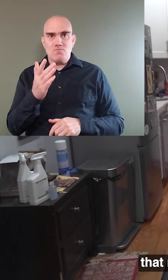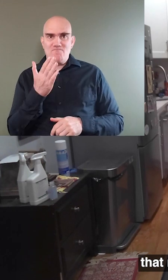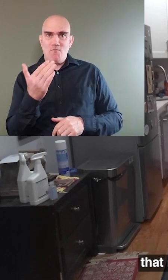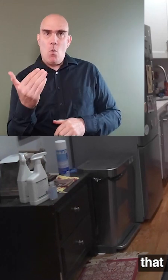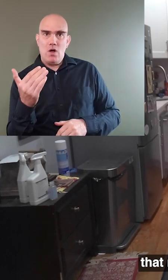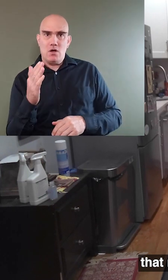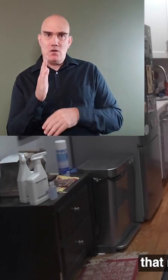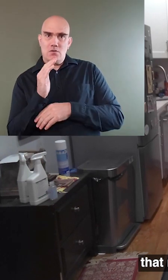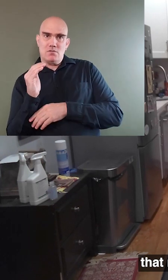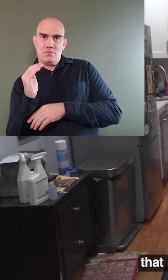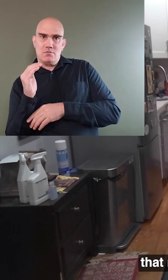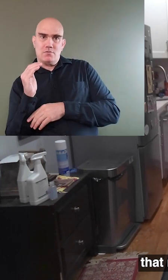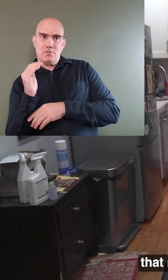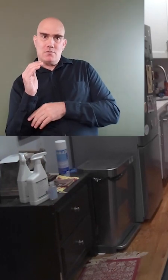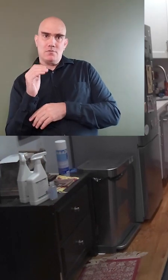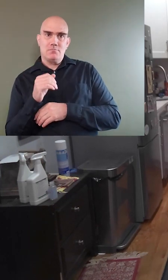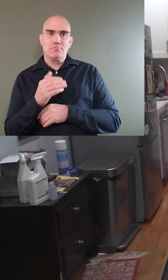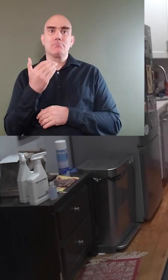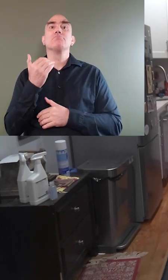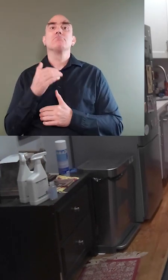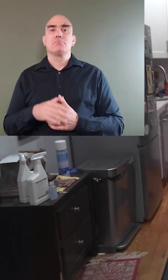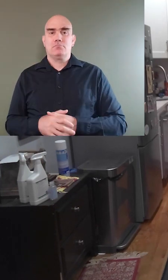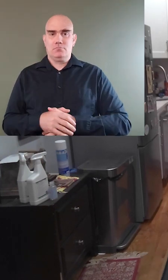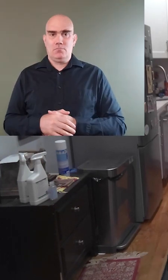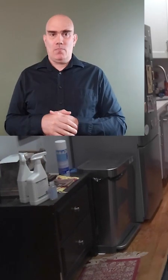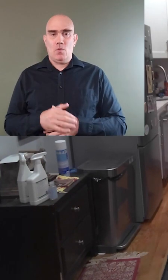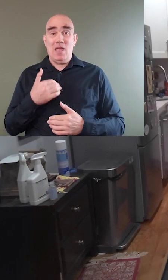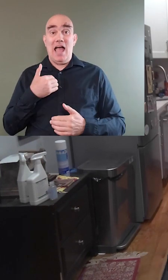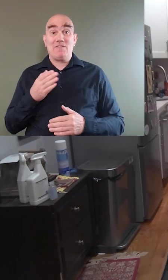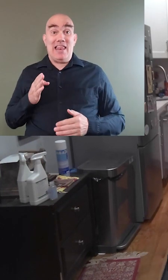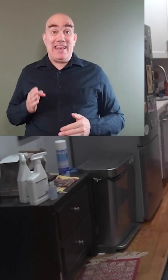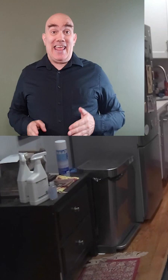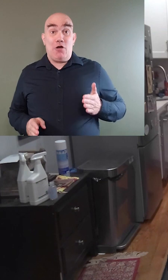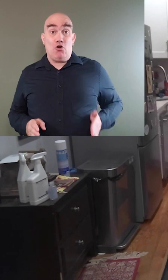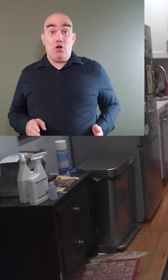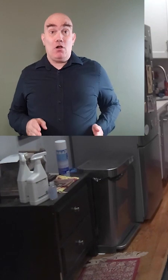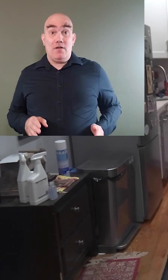the front space. We have